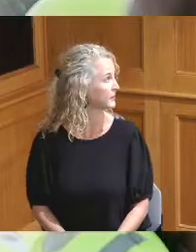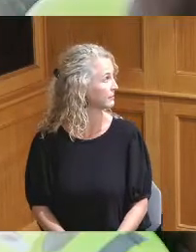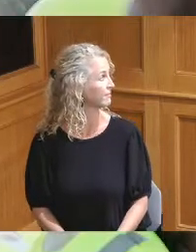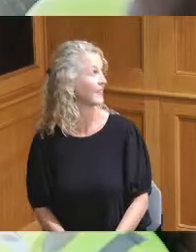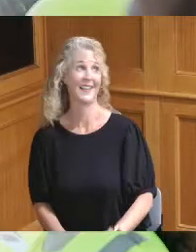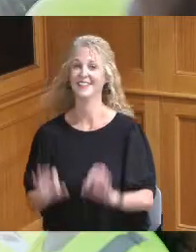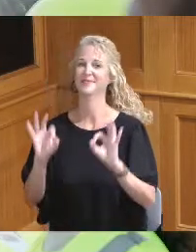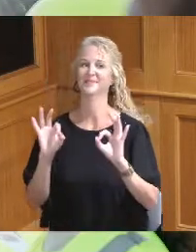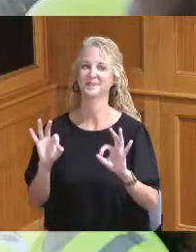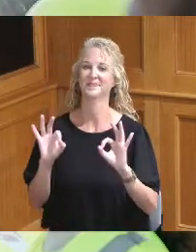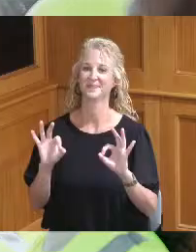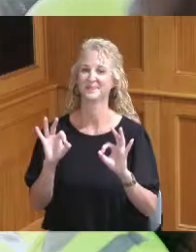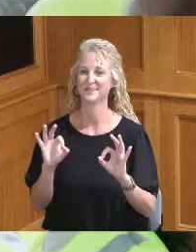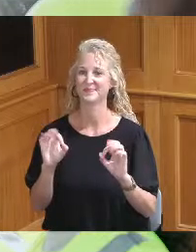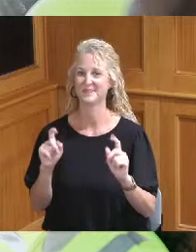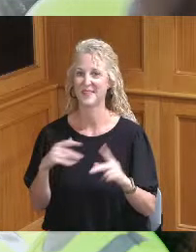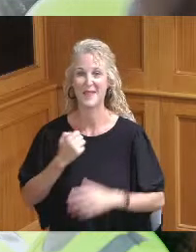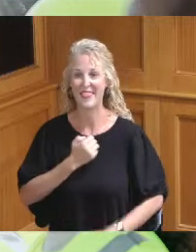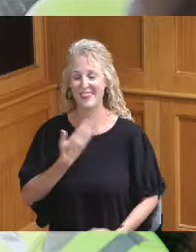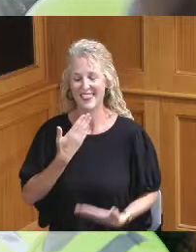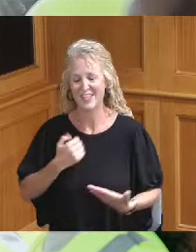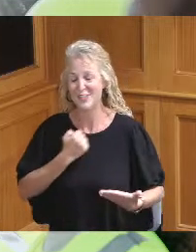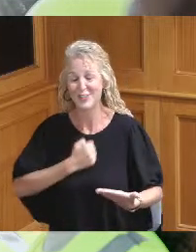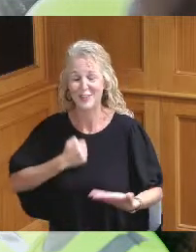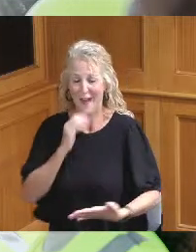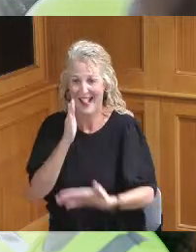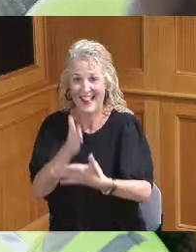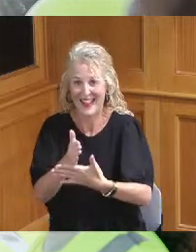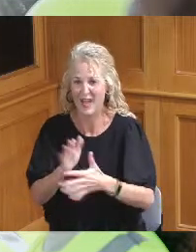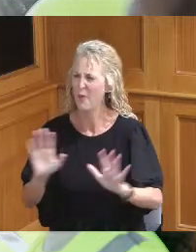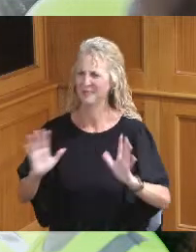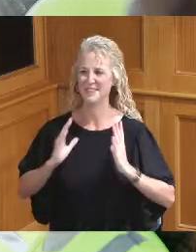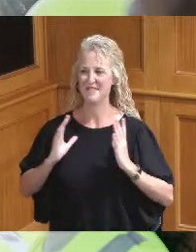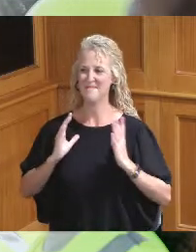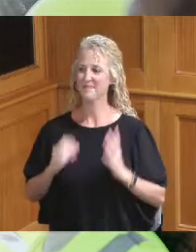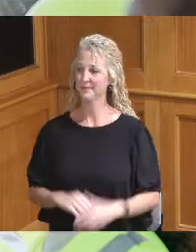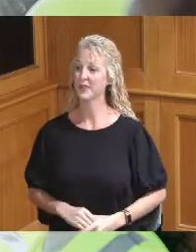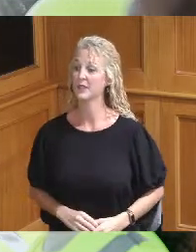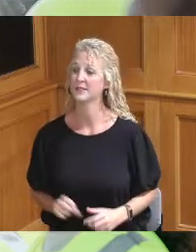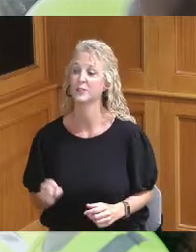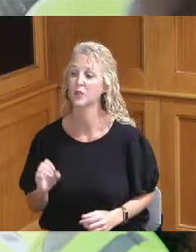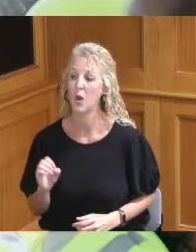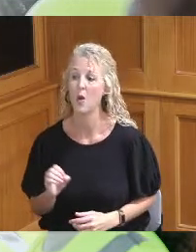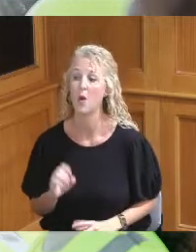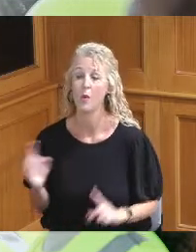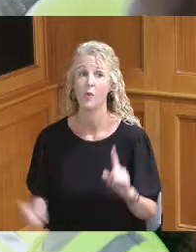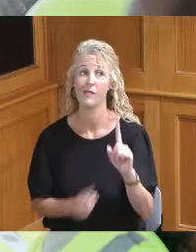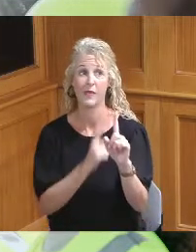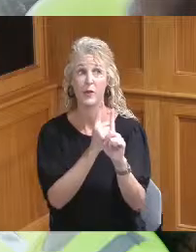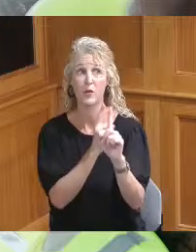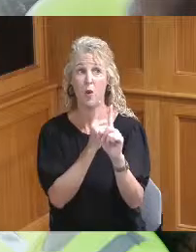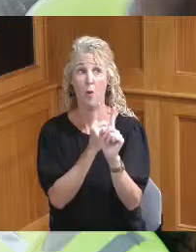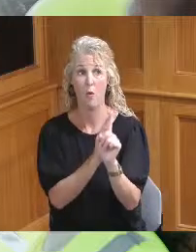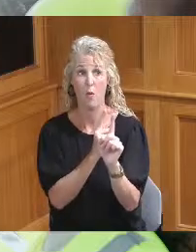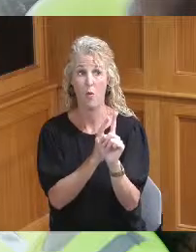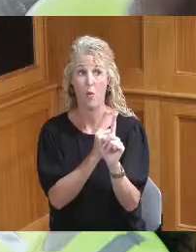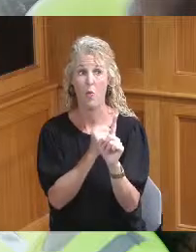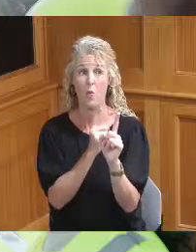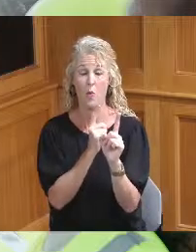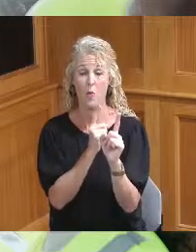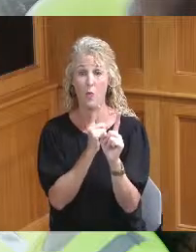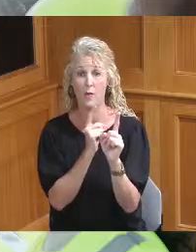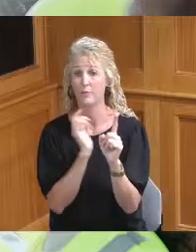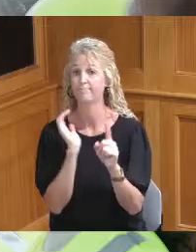There we go. Okay. Yes. Sorry, I didn't mean to interrupt. Oh, no problem, no problem. So again, the goal of the program is that we want to connect